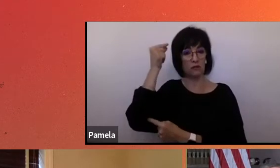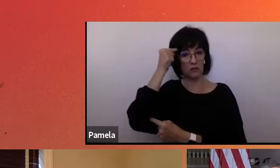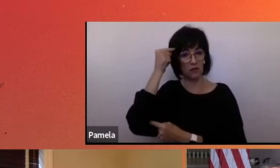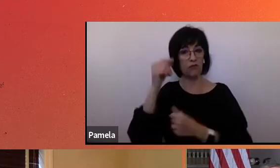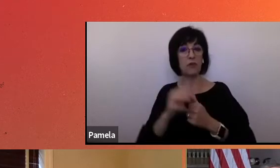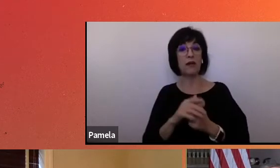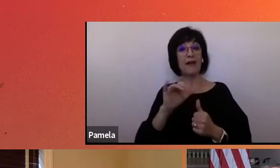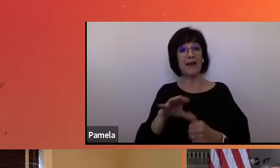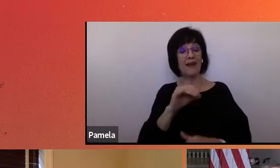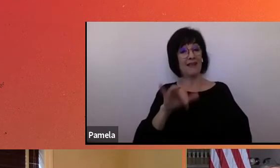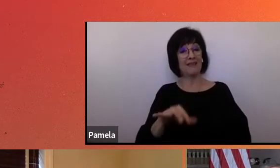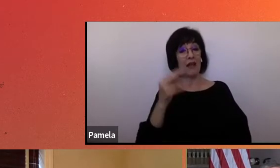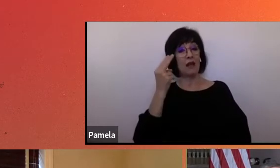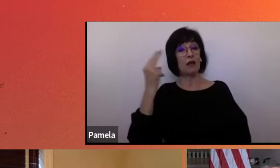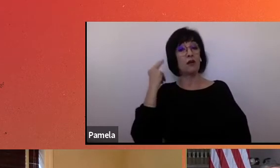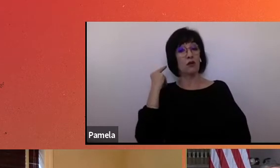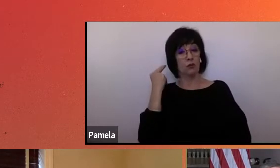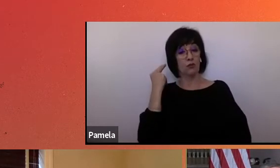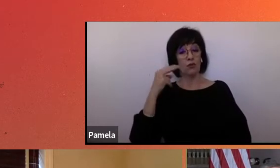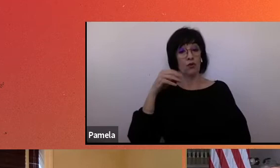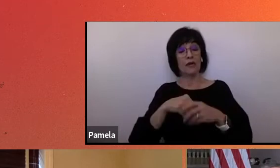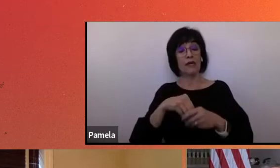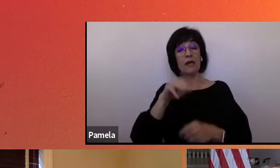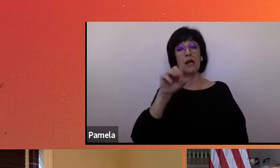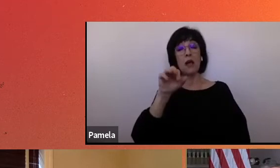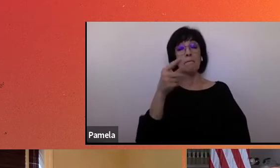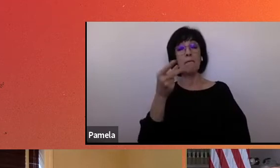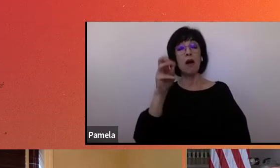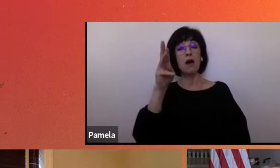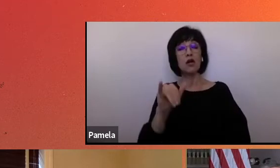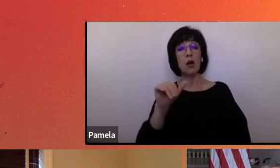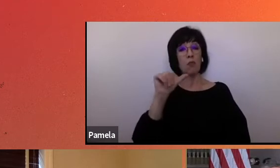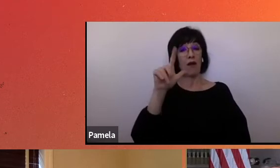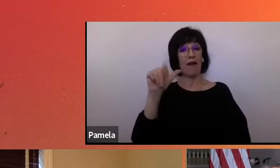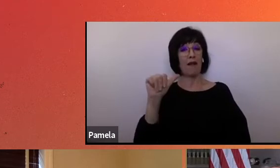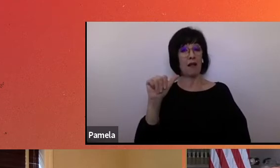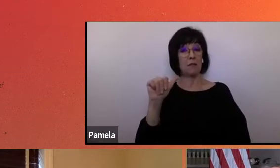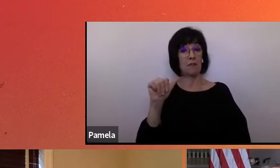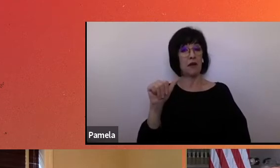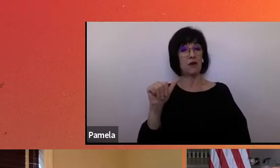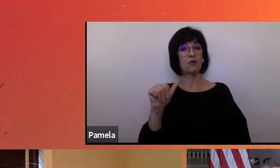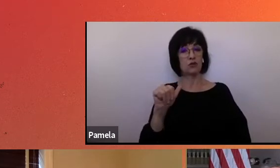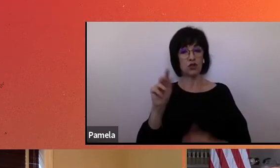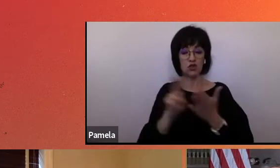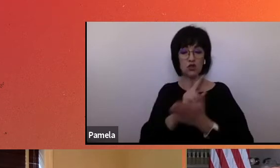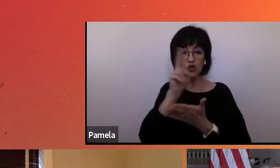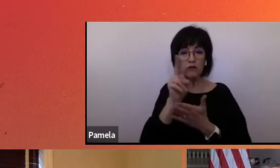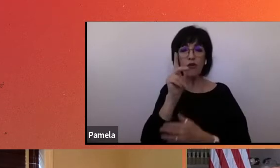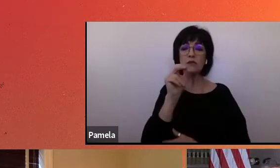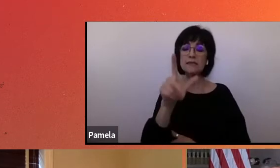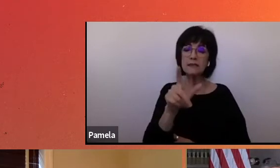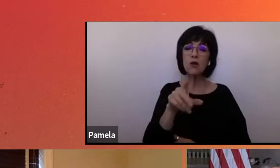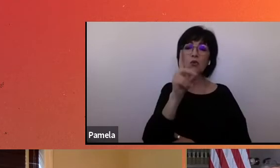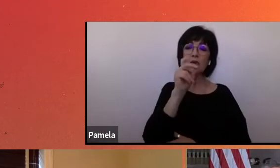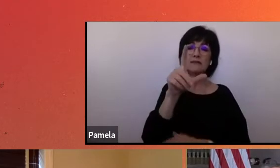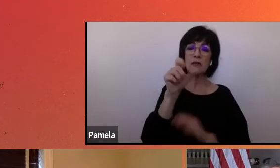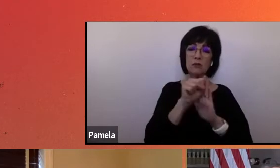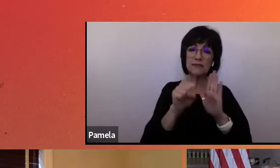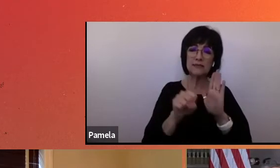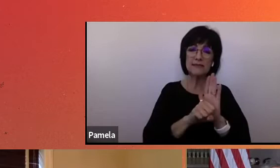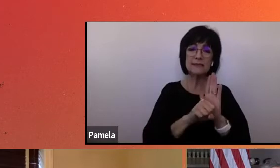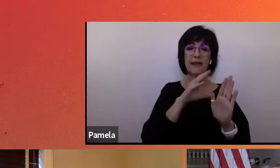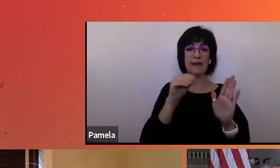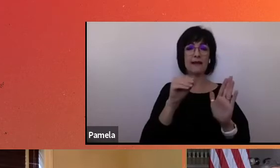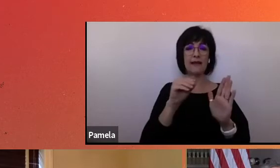in Montgomery, Alabama, something Delaware Historical Society, University of Delaware, Delaware State, and the Delaware